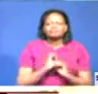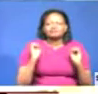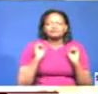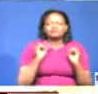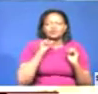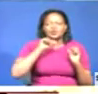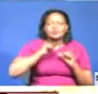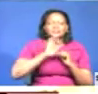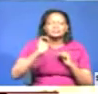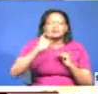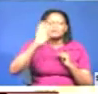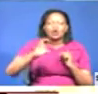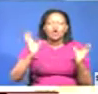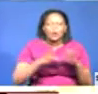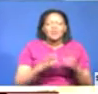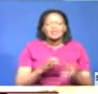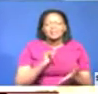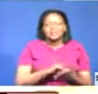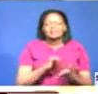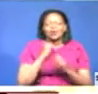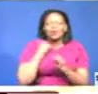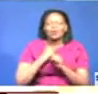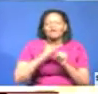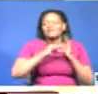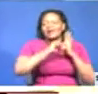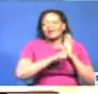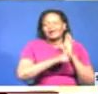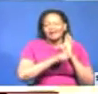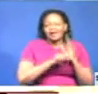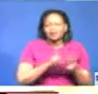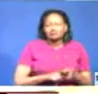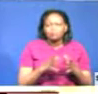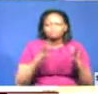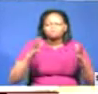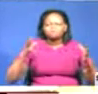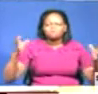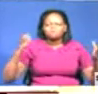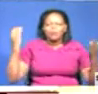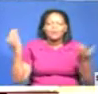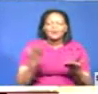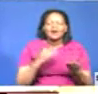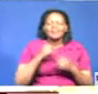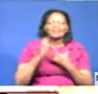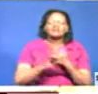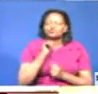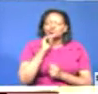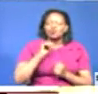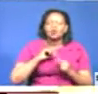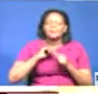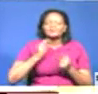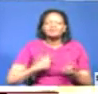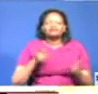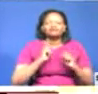East African community that we are working so hard, you know, to expand and bring other countries on. It's not about us. This is about